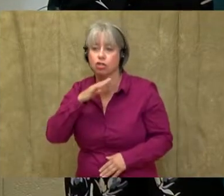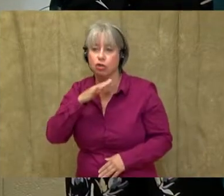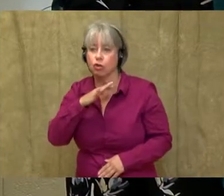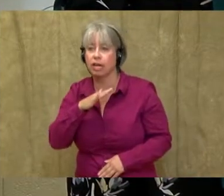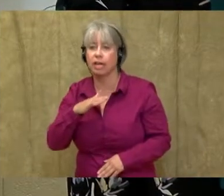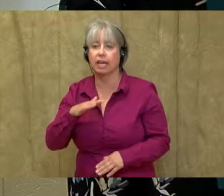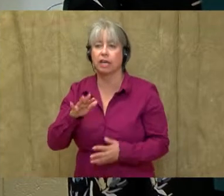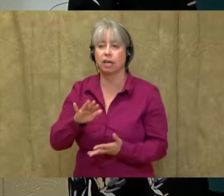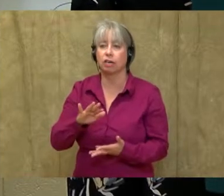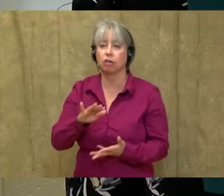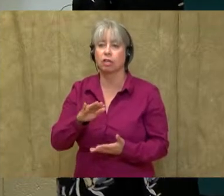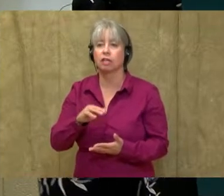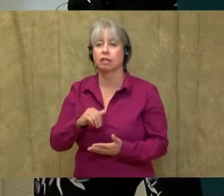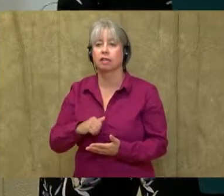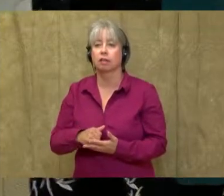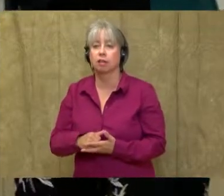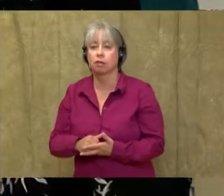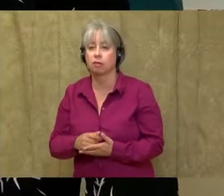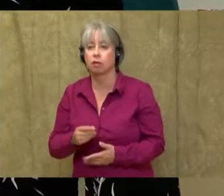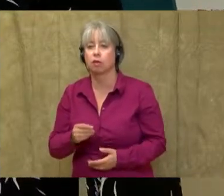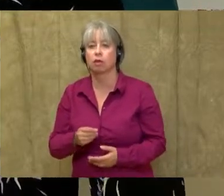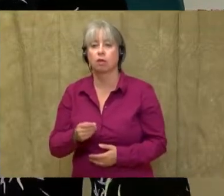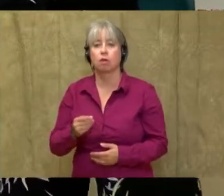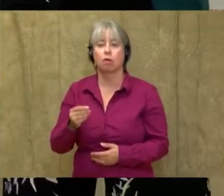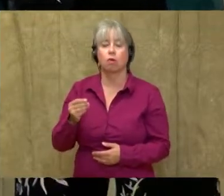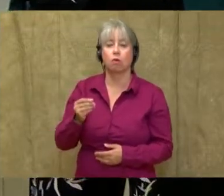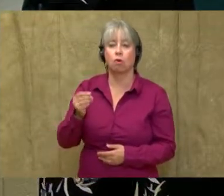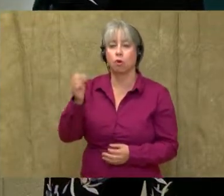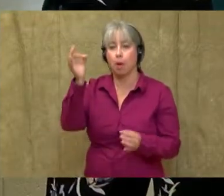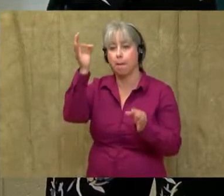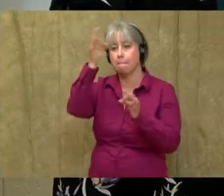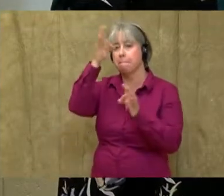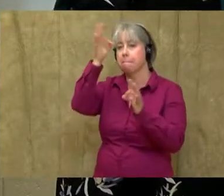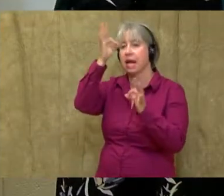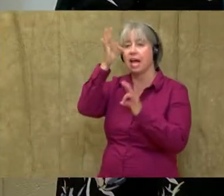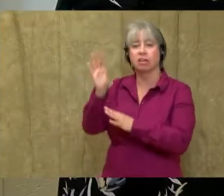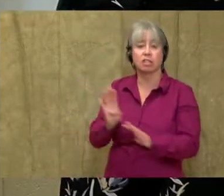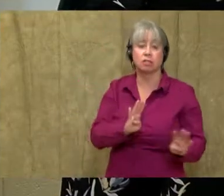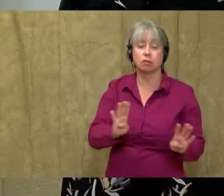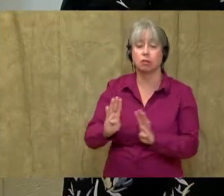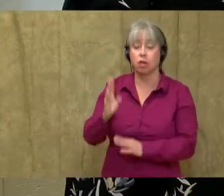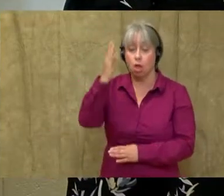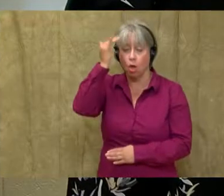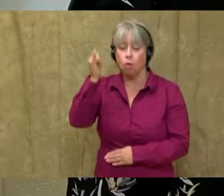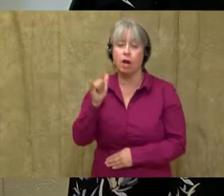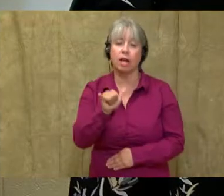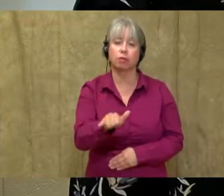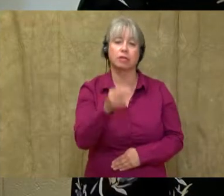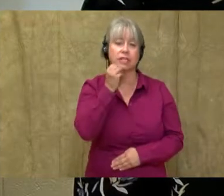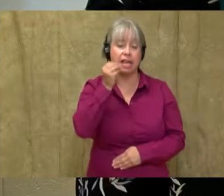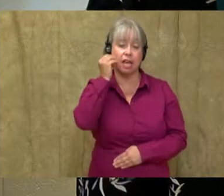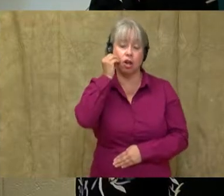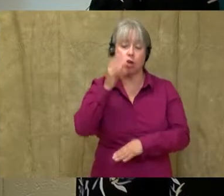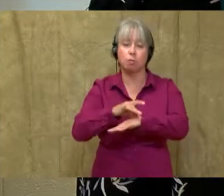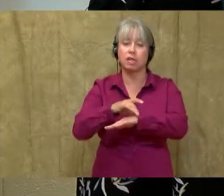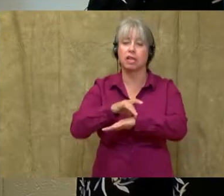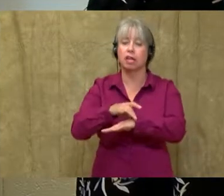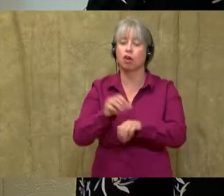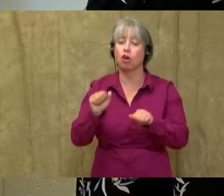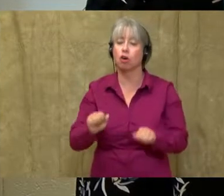and doing things that would, mindless behaviors that we would take for granted because we're all at home, and the earth is able to heal from that, from